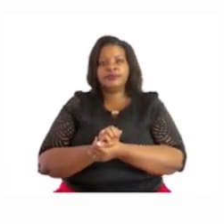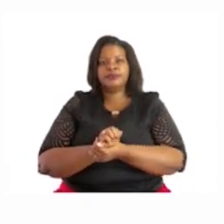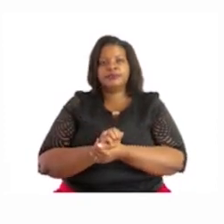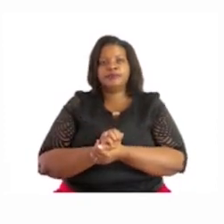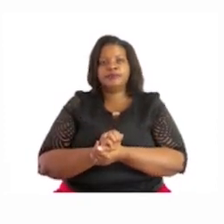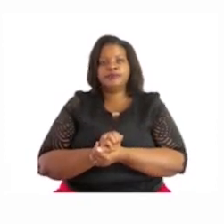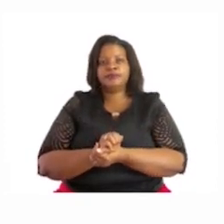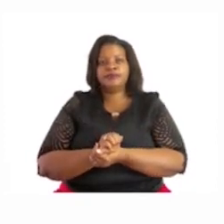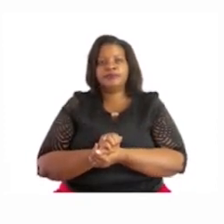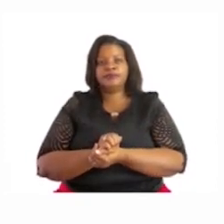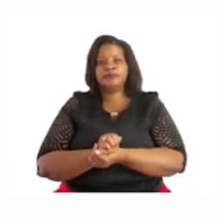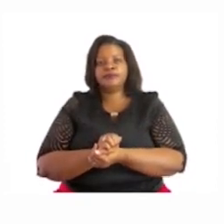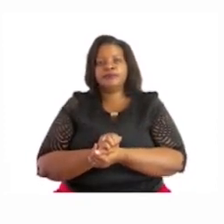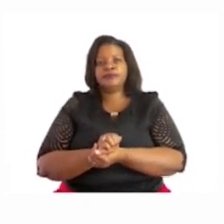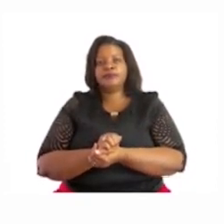the